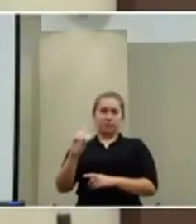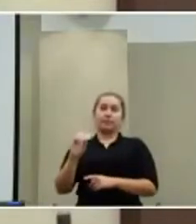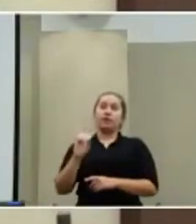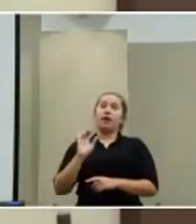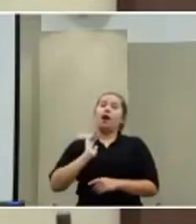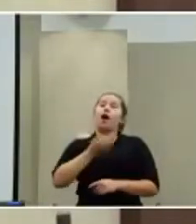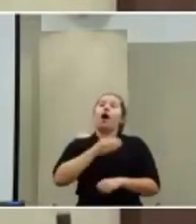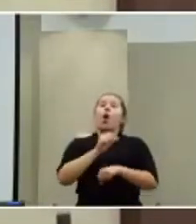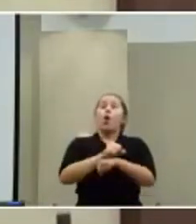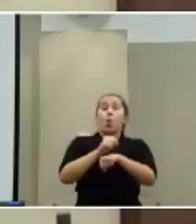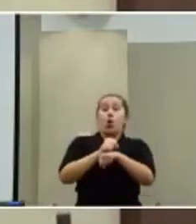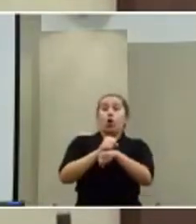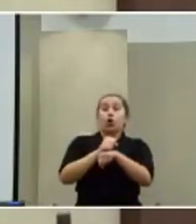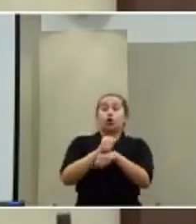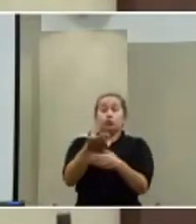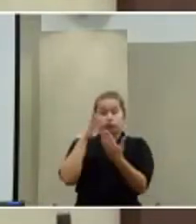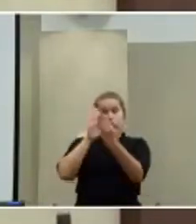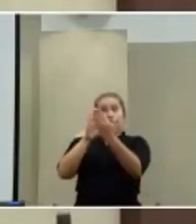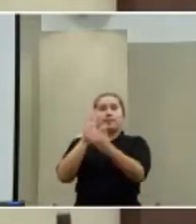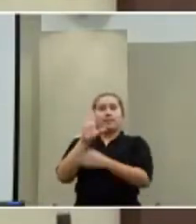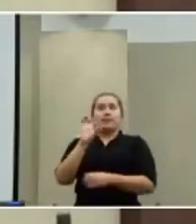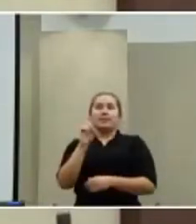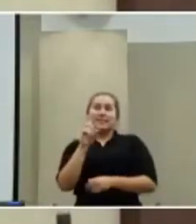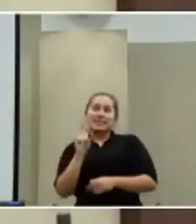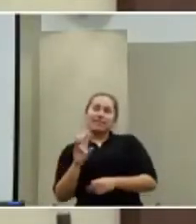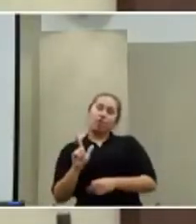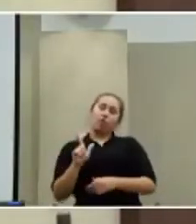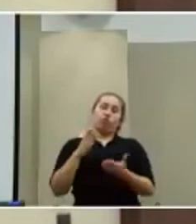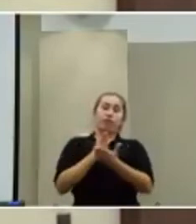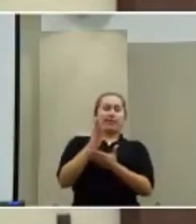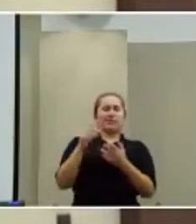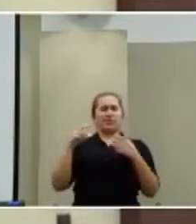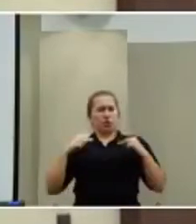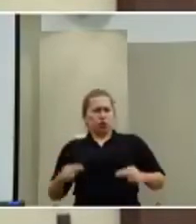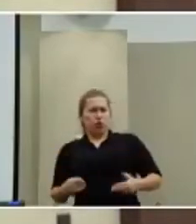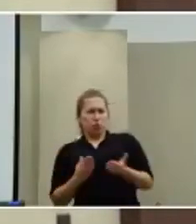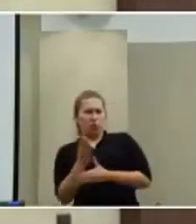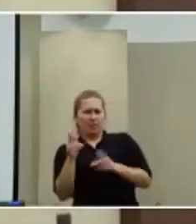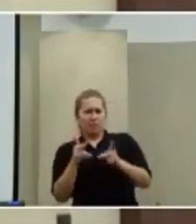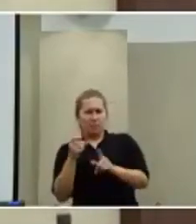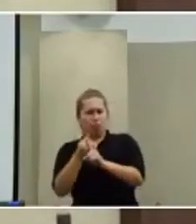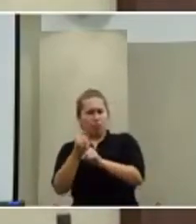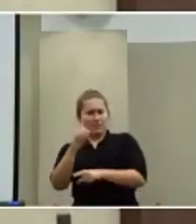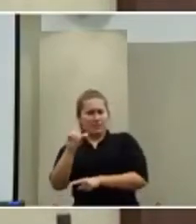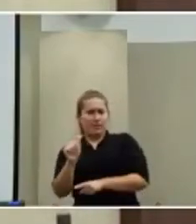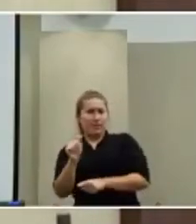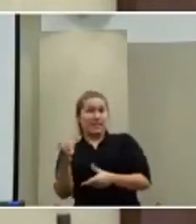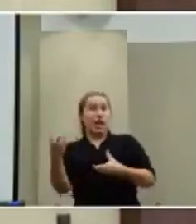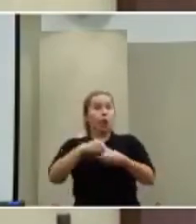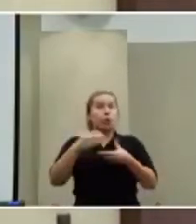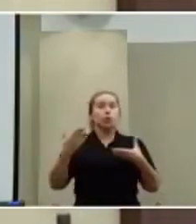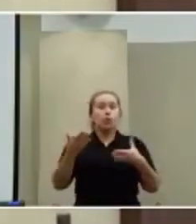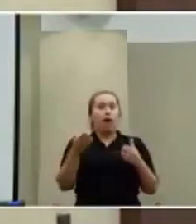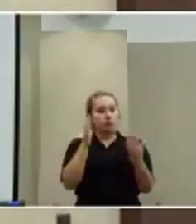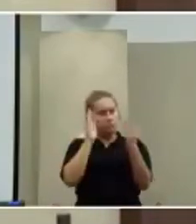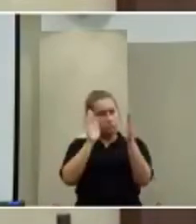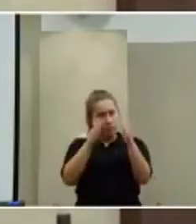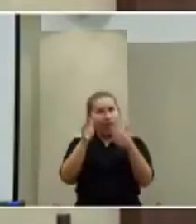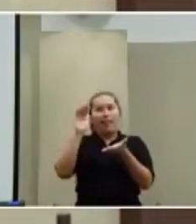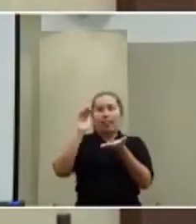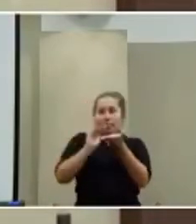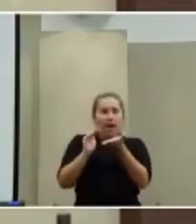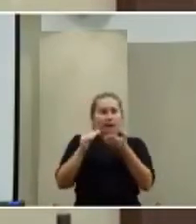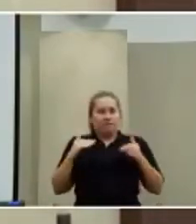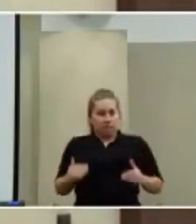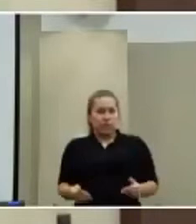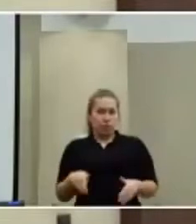work to address the civil rights and human rights of people with disabilities includes addressing the lack of physical access in